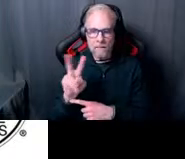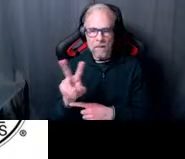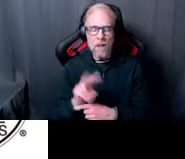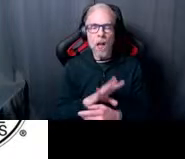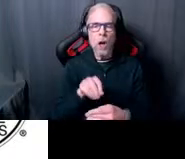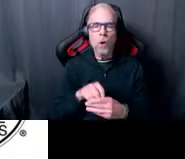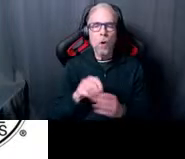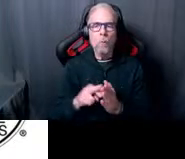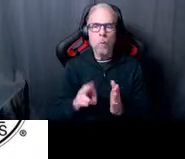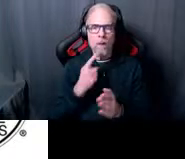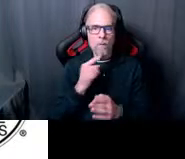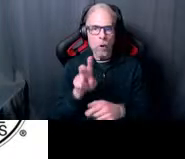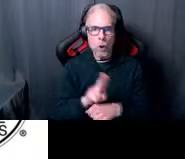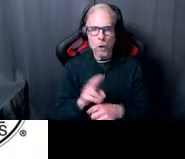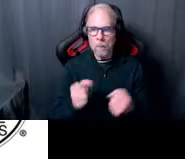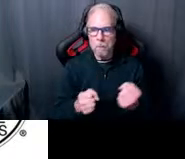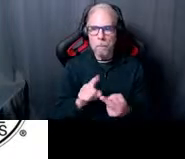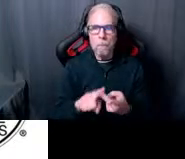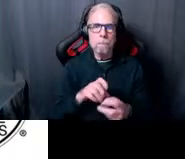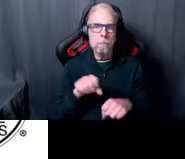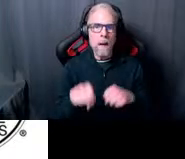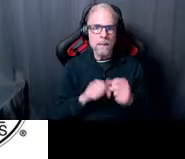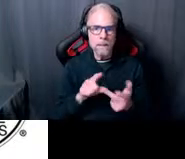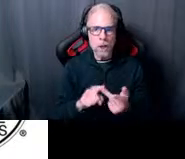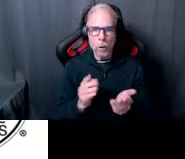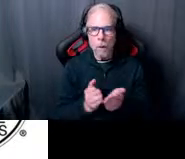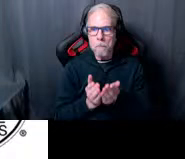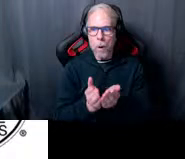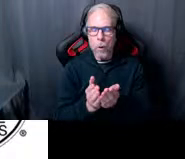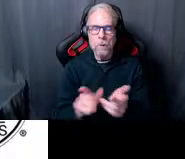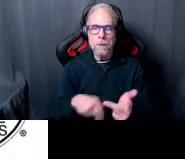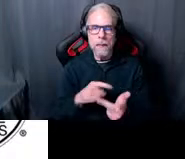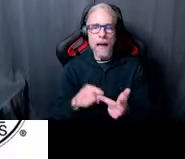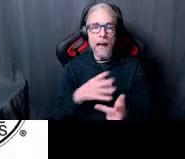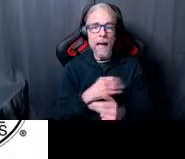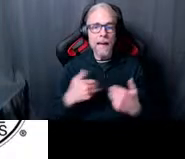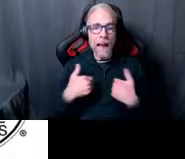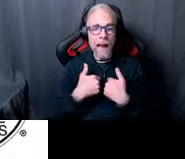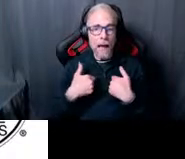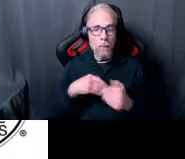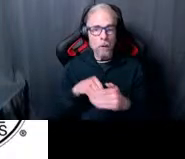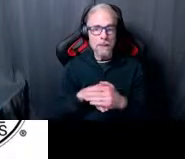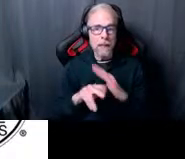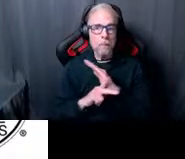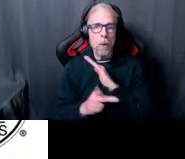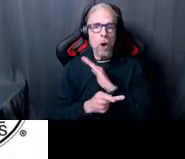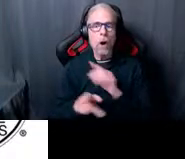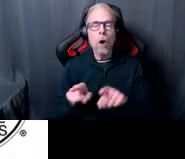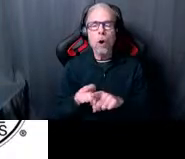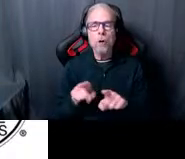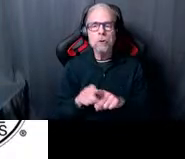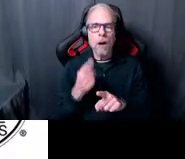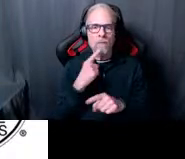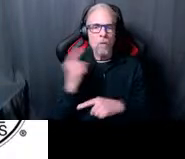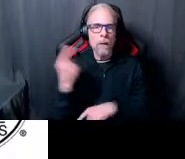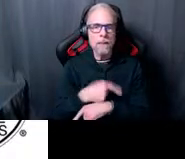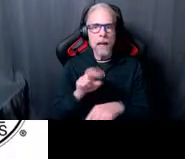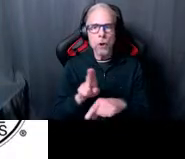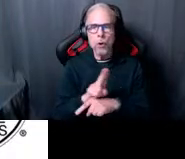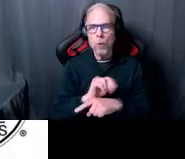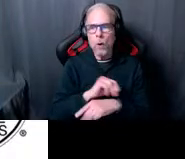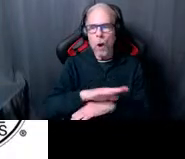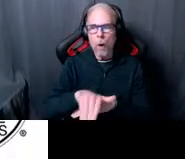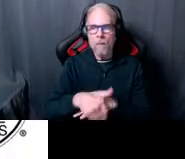motor vehicles, bicycles, boats, and animals in parks, as well as day use and overnight